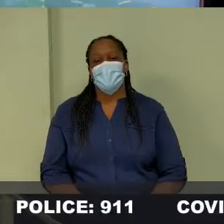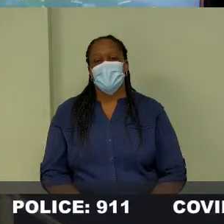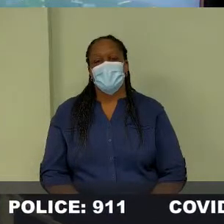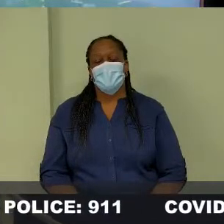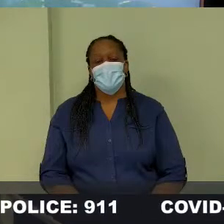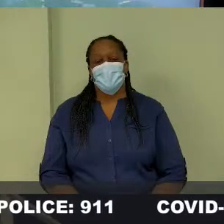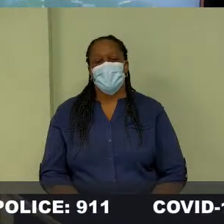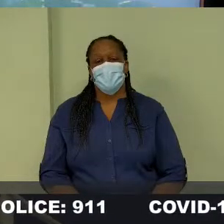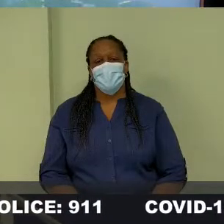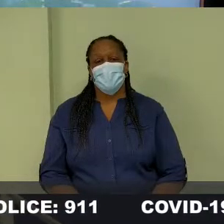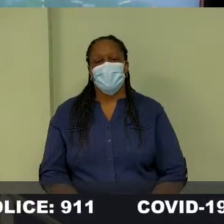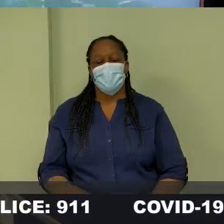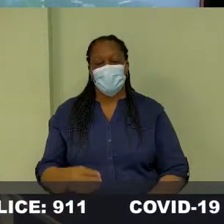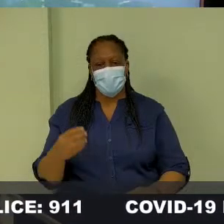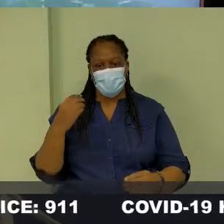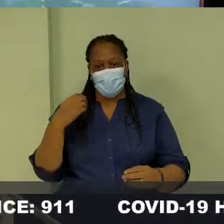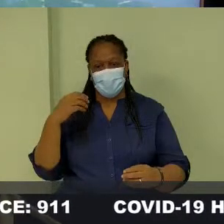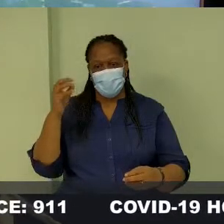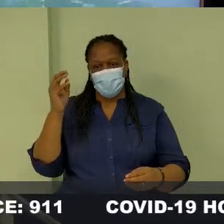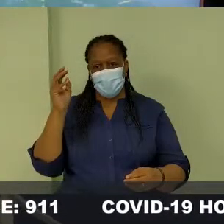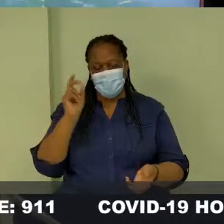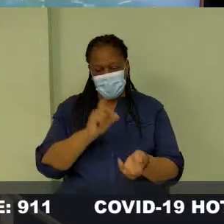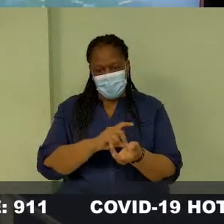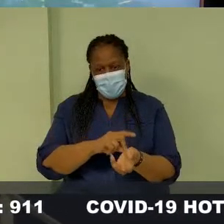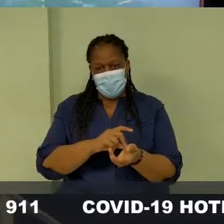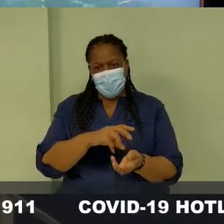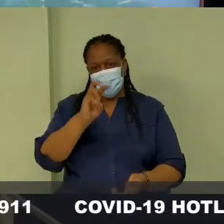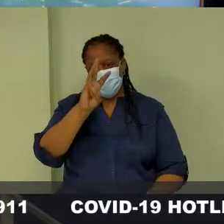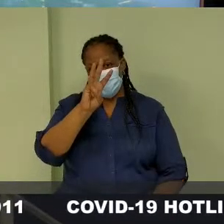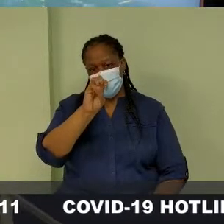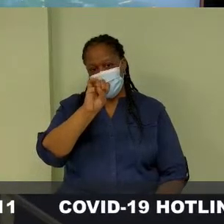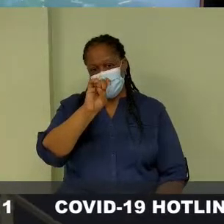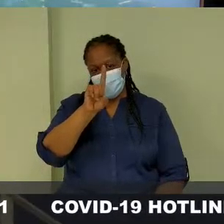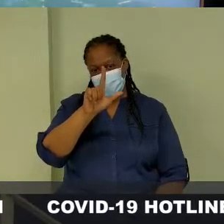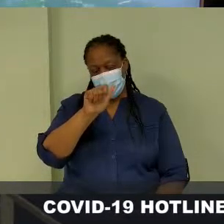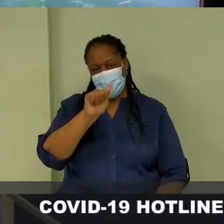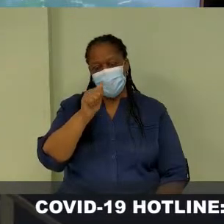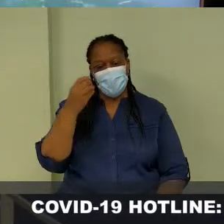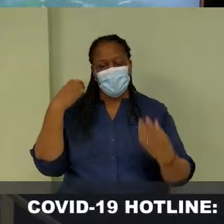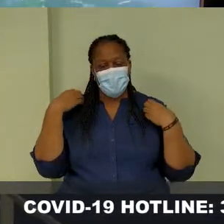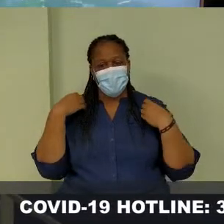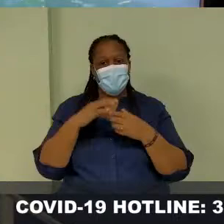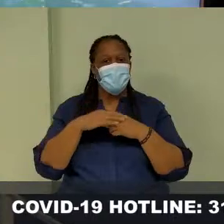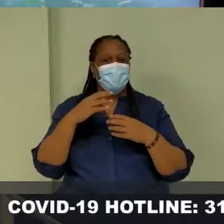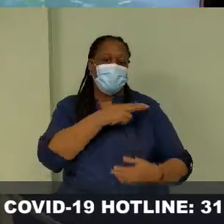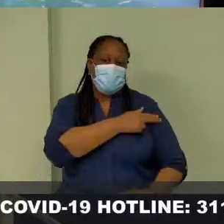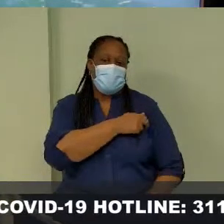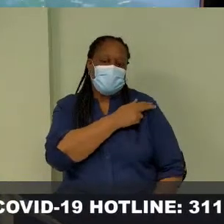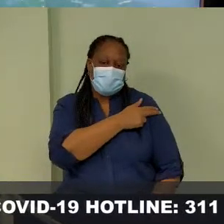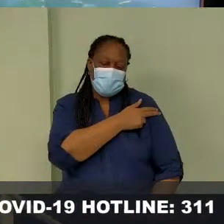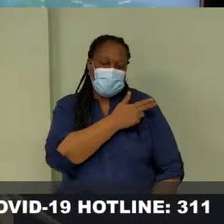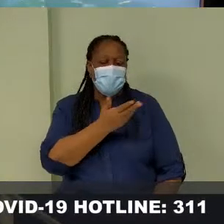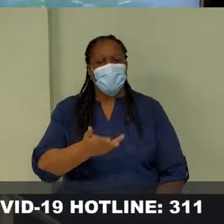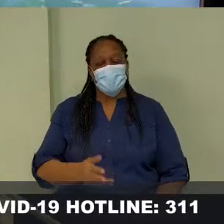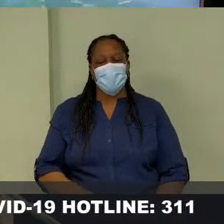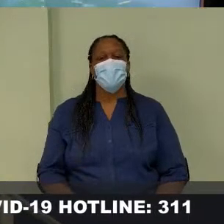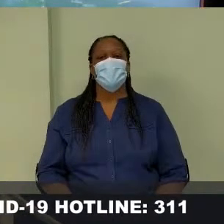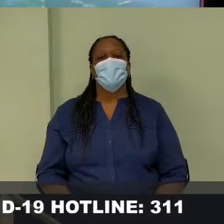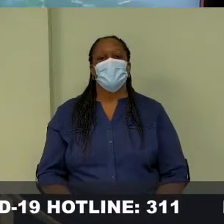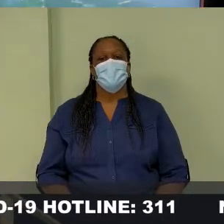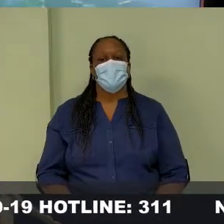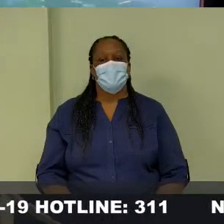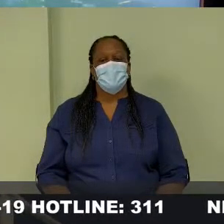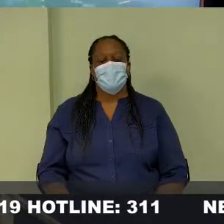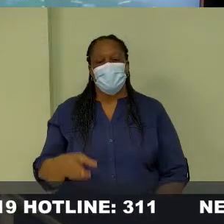Samuel, our Medical Chief of Staff, who is here with us as he always is, to